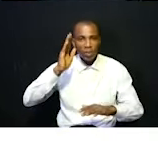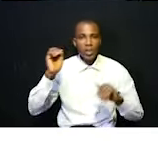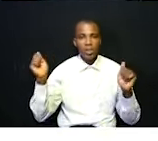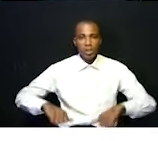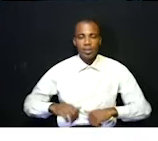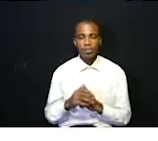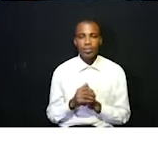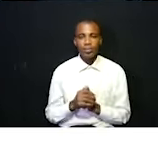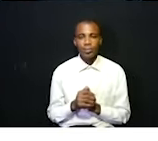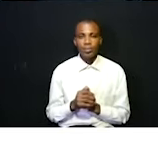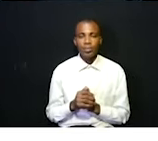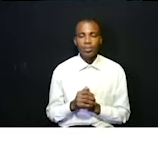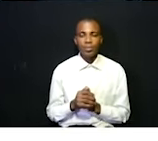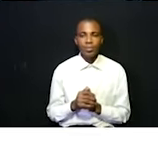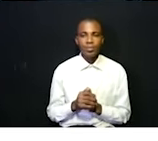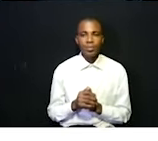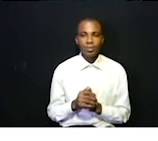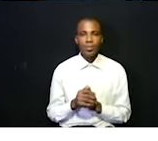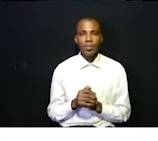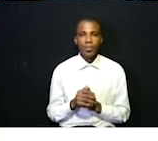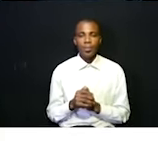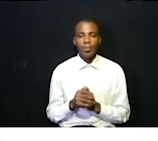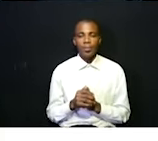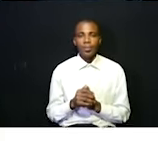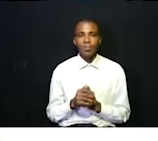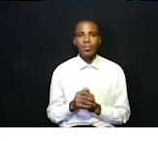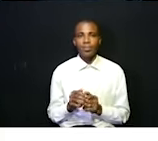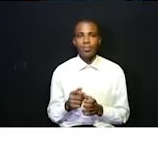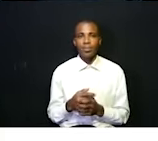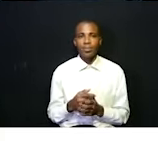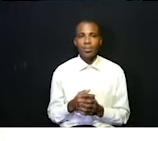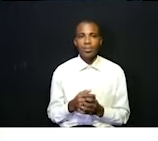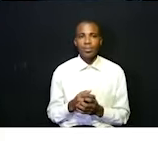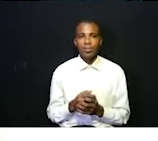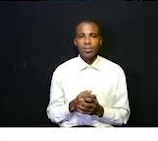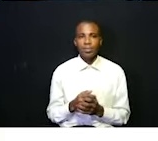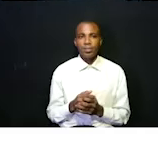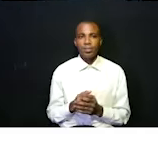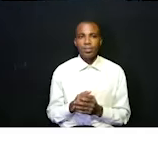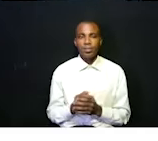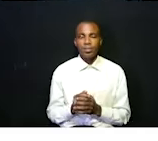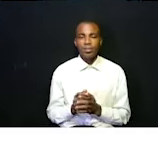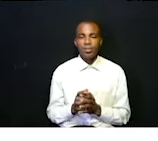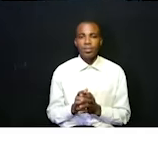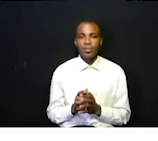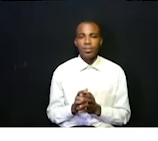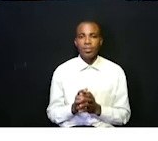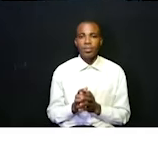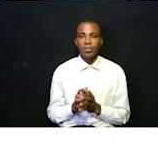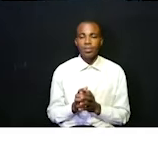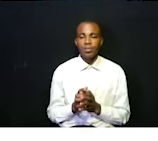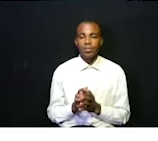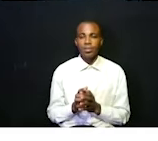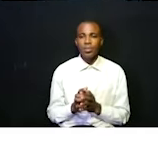away a what I want to at once. One shira, see a bomb ordering, say, you do okunu no ayre, and if you pump for Nina, a beba worry anymore. Now God